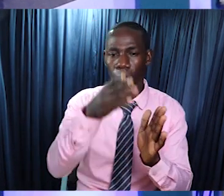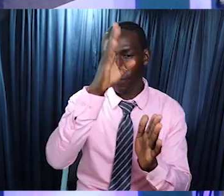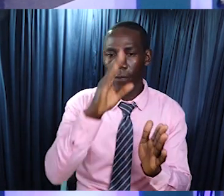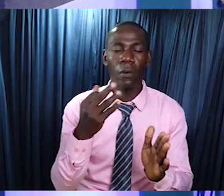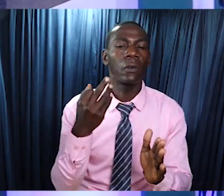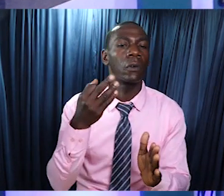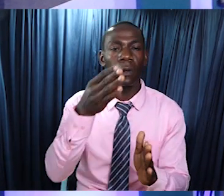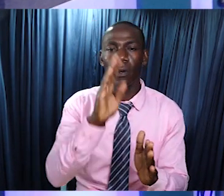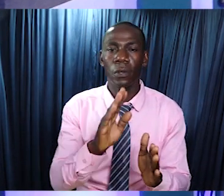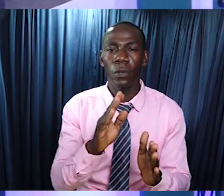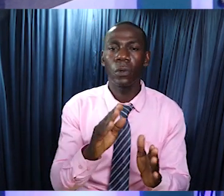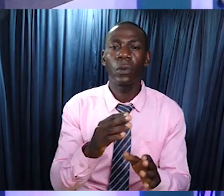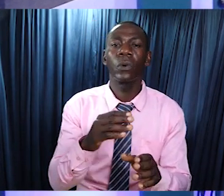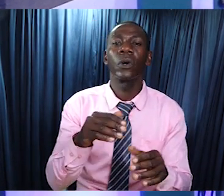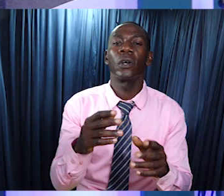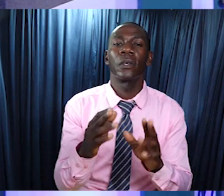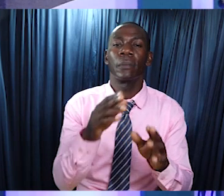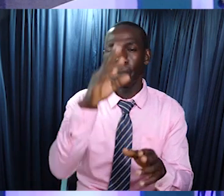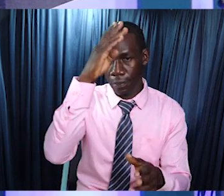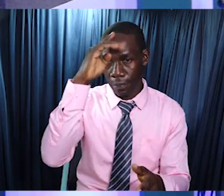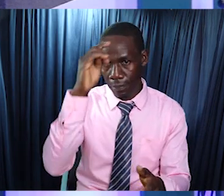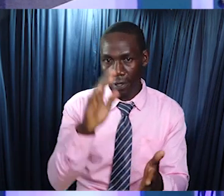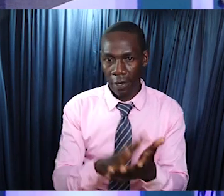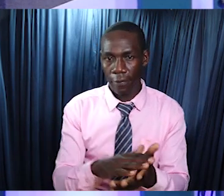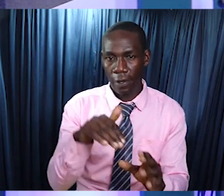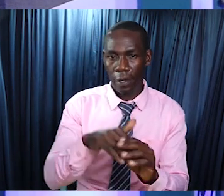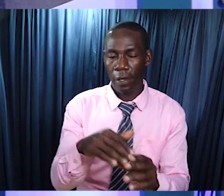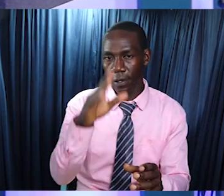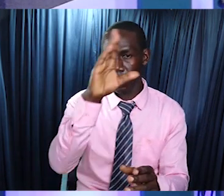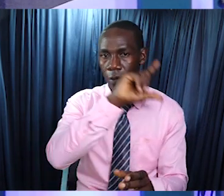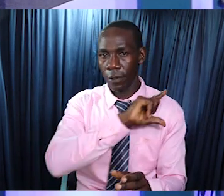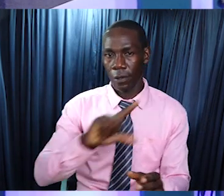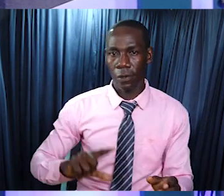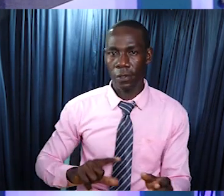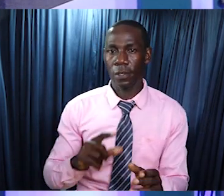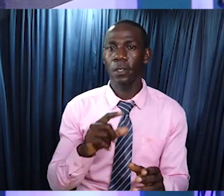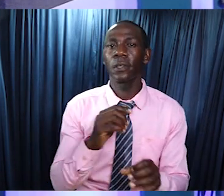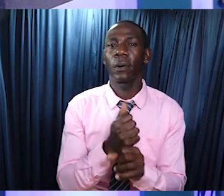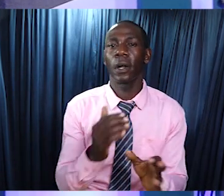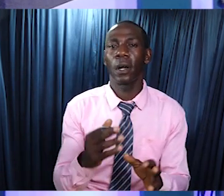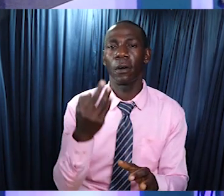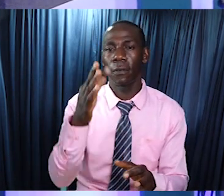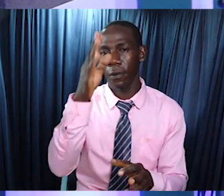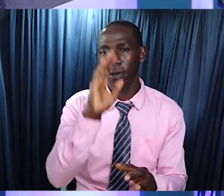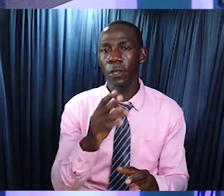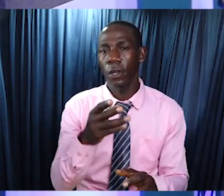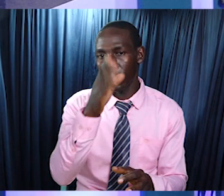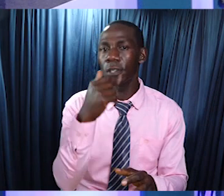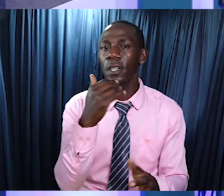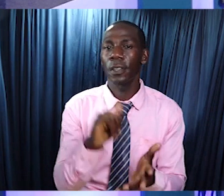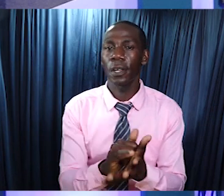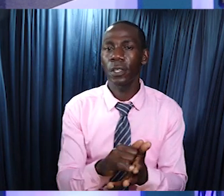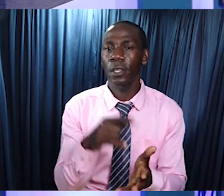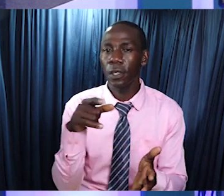God. Anayejitahidi kuenda katika njia za haki. Who is diligent to walk in the righteous ways. That is called a servant. Mungu anasema huyu. God said this person